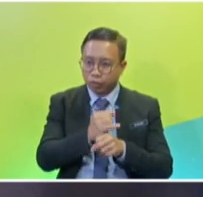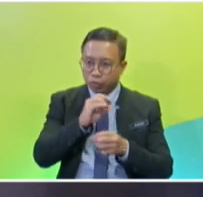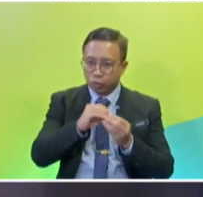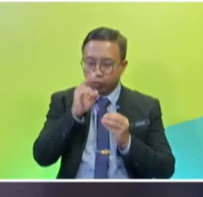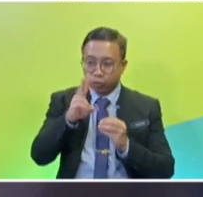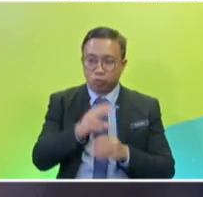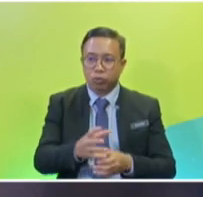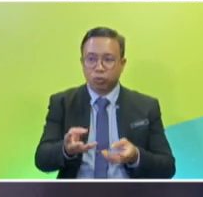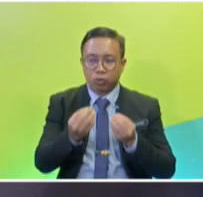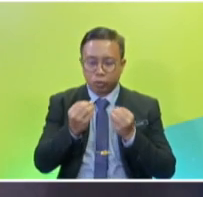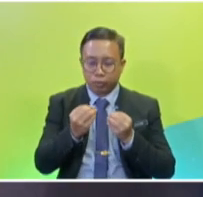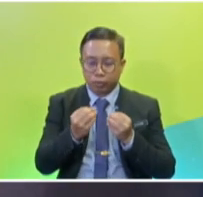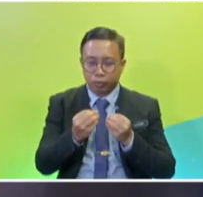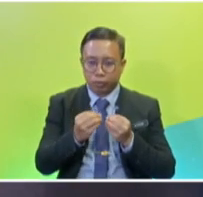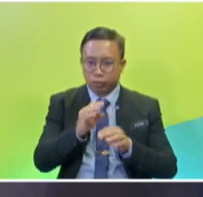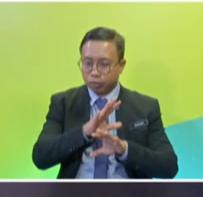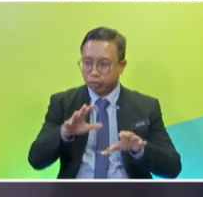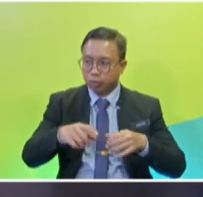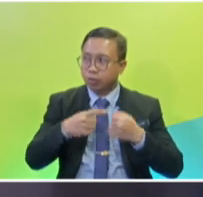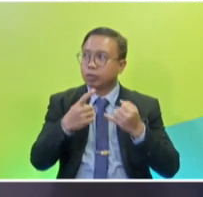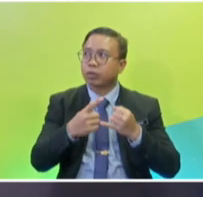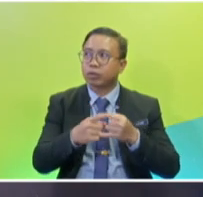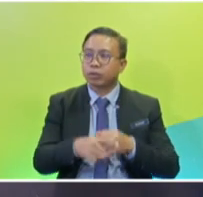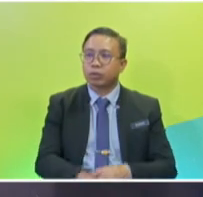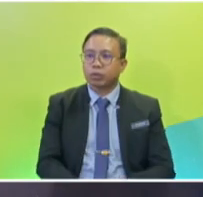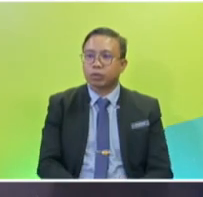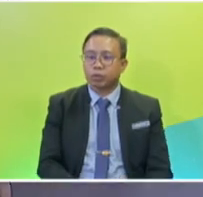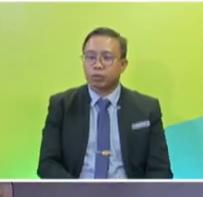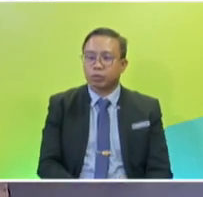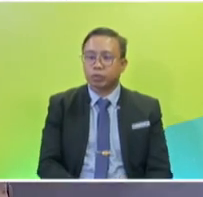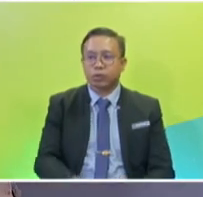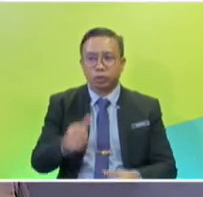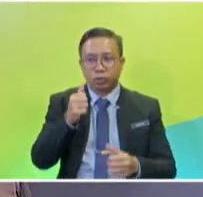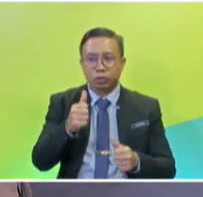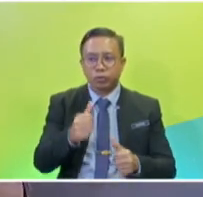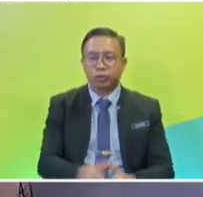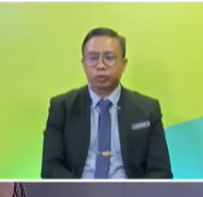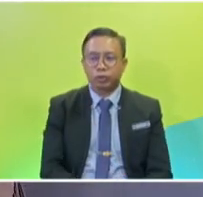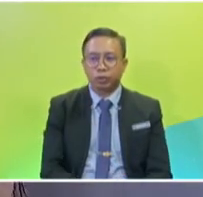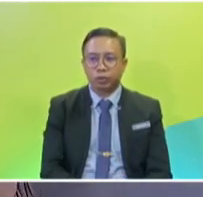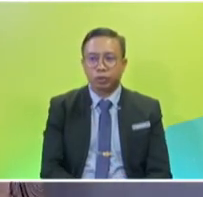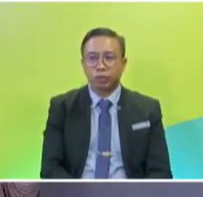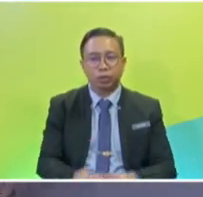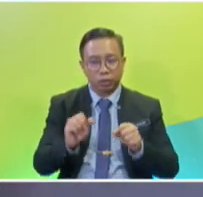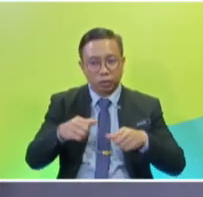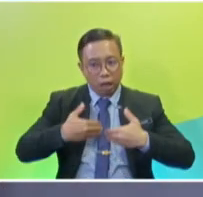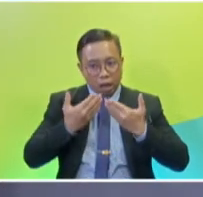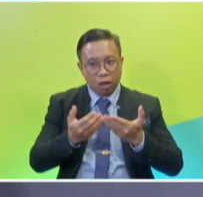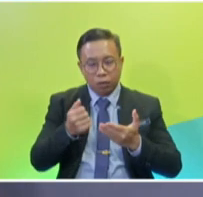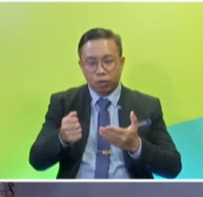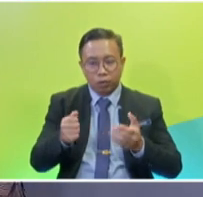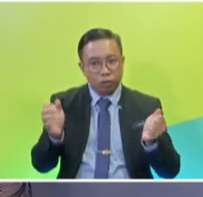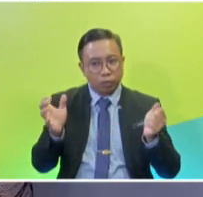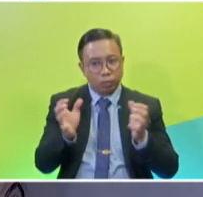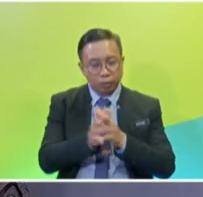She wanted to, she planned to go snorkeling tomorrow. Good job, Shida. Can you see how you combine